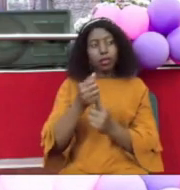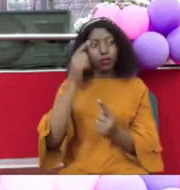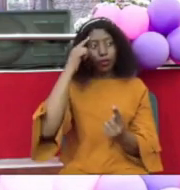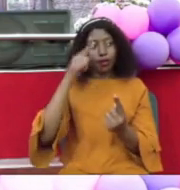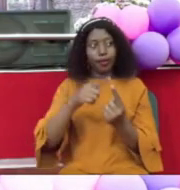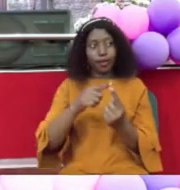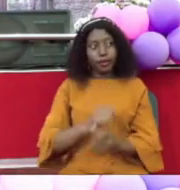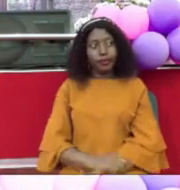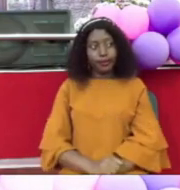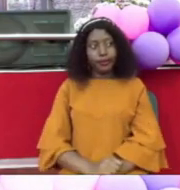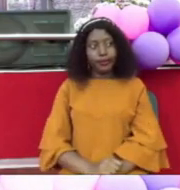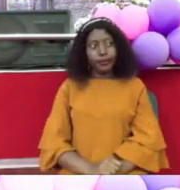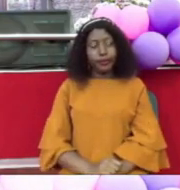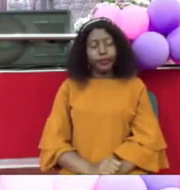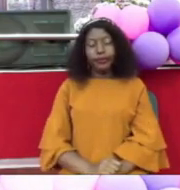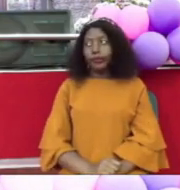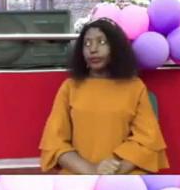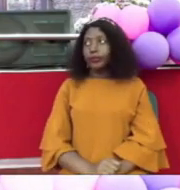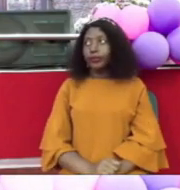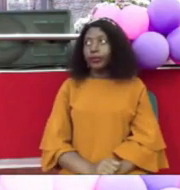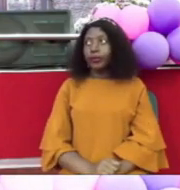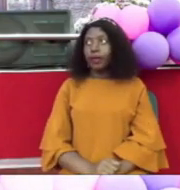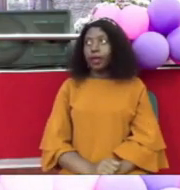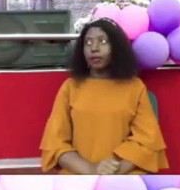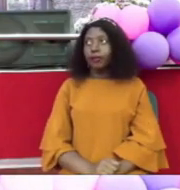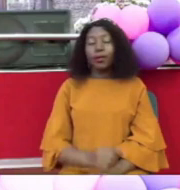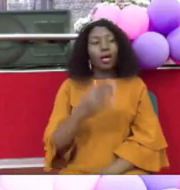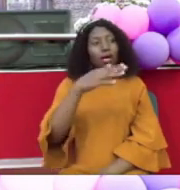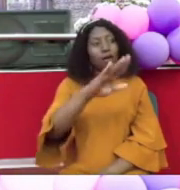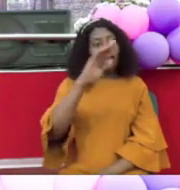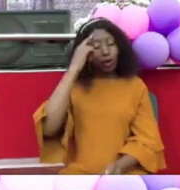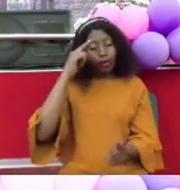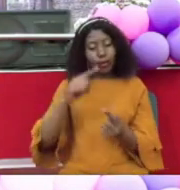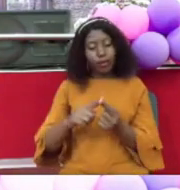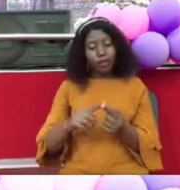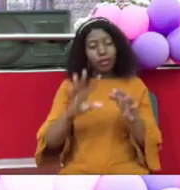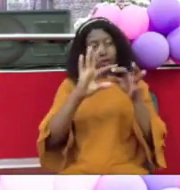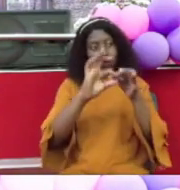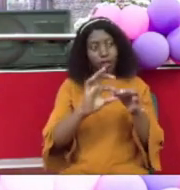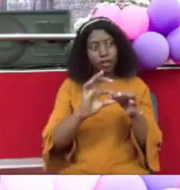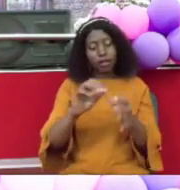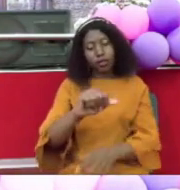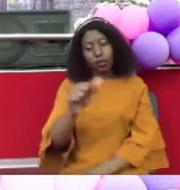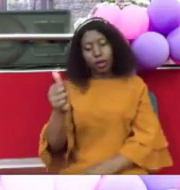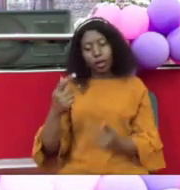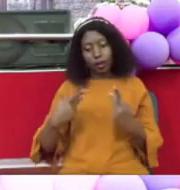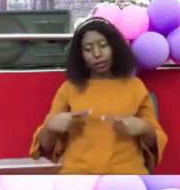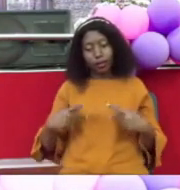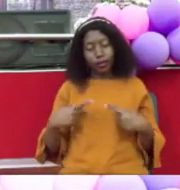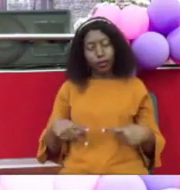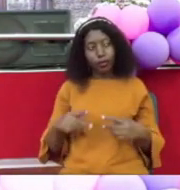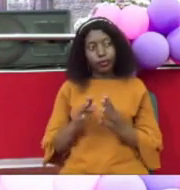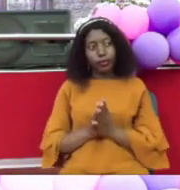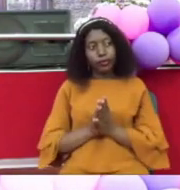kuweza kutimiliza makusudi. And your purpose is connected to other people. Na makusudi yako imeunganishwa